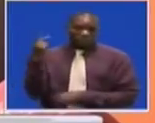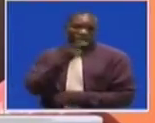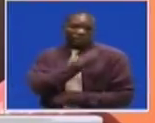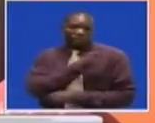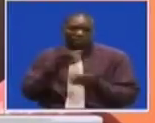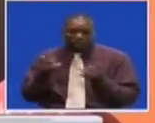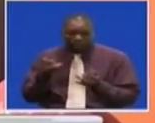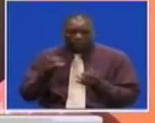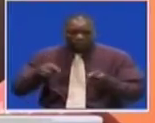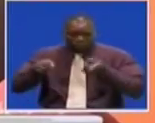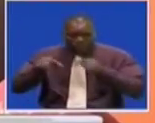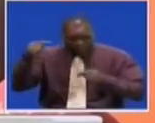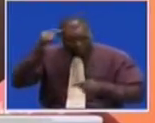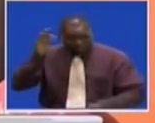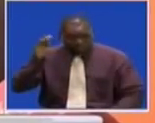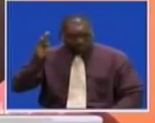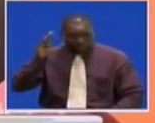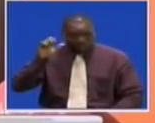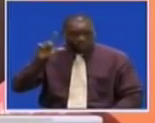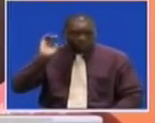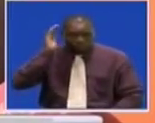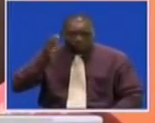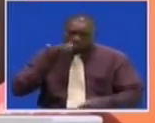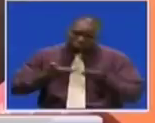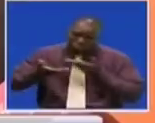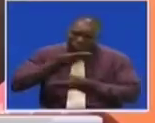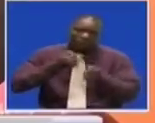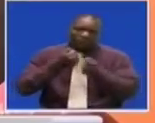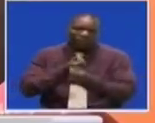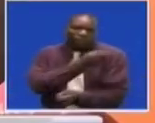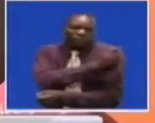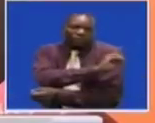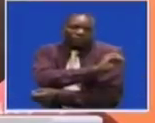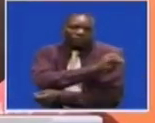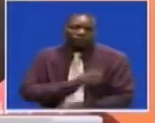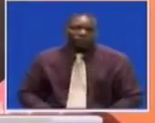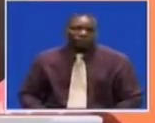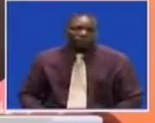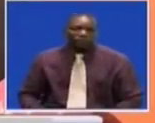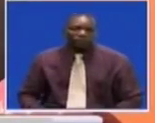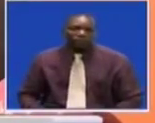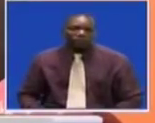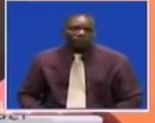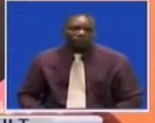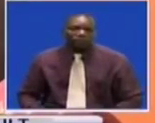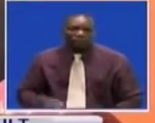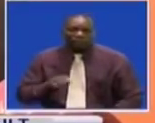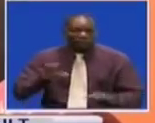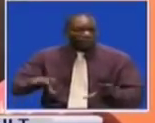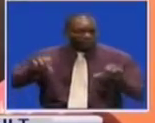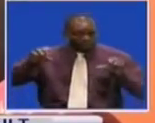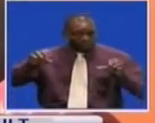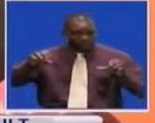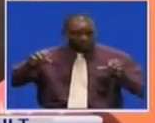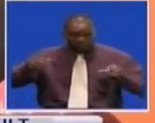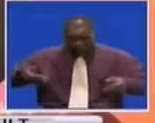table the local government bill that supports decentralization. Cabinet at its sitting did give a go-ahead to